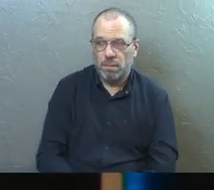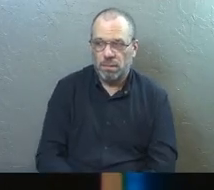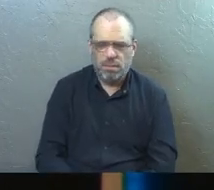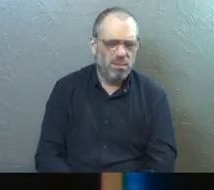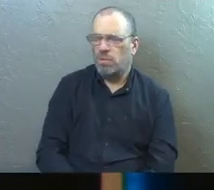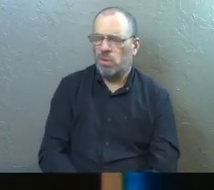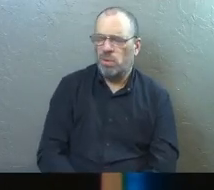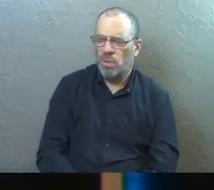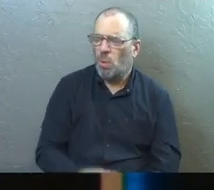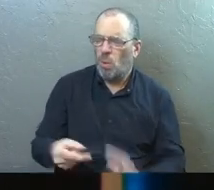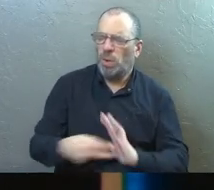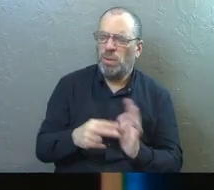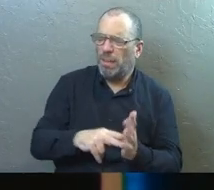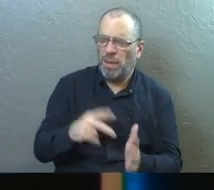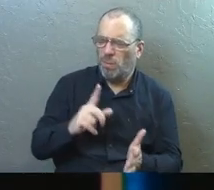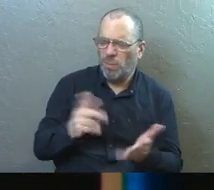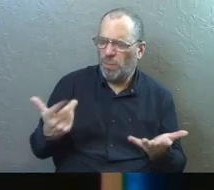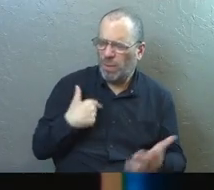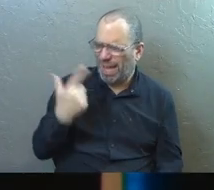What do you mean when I think of that?